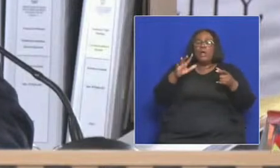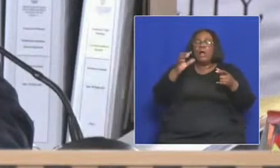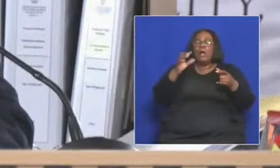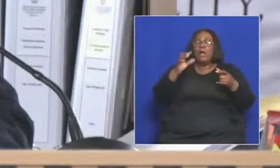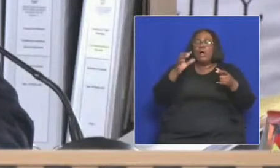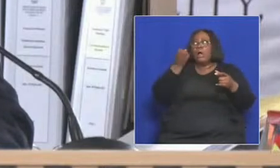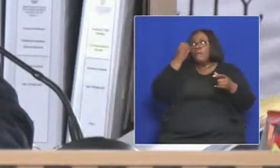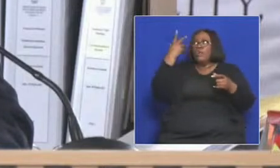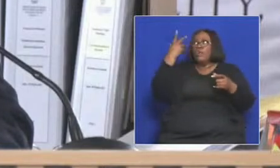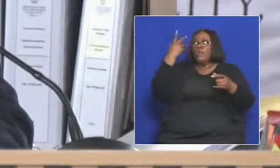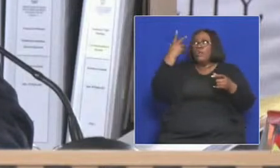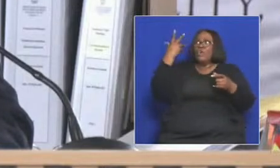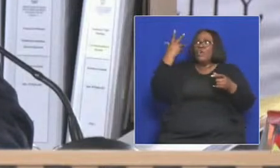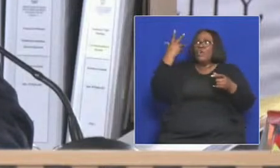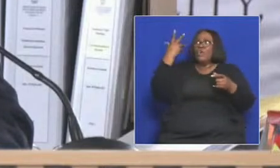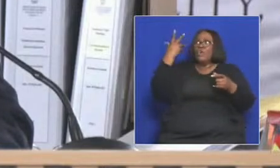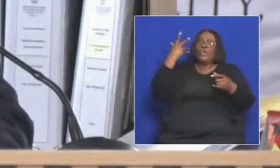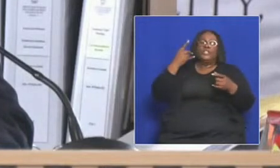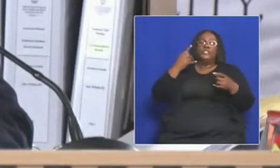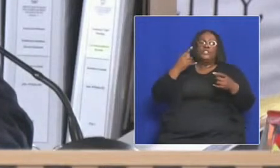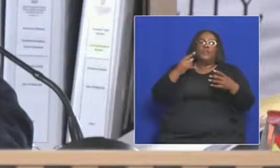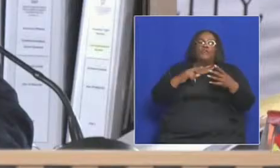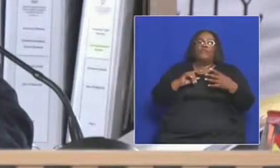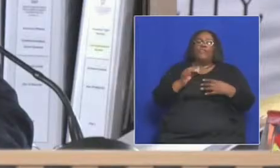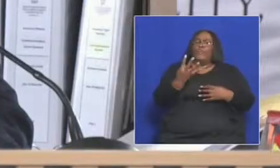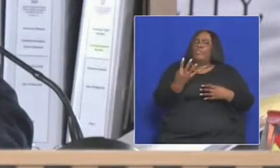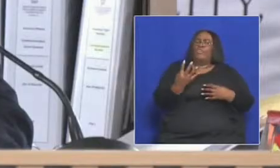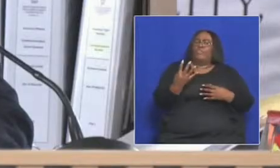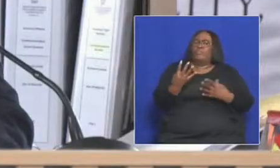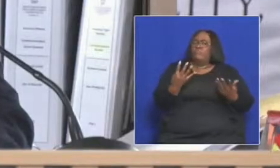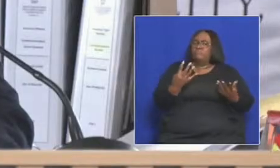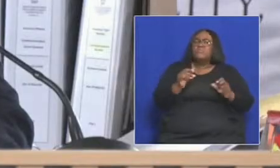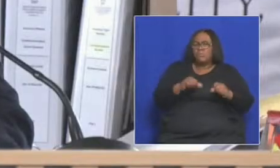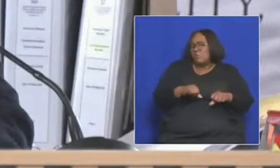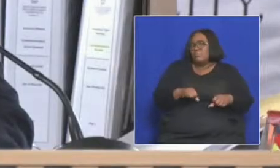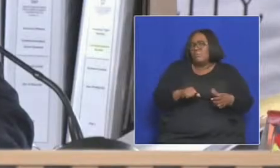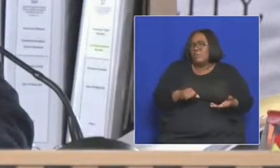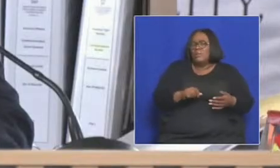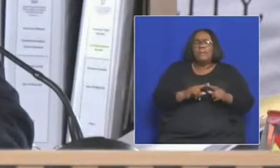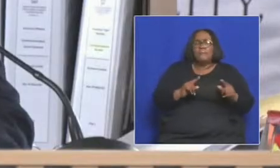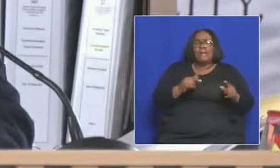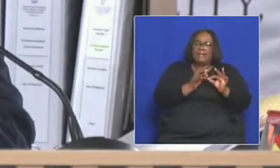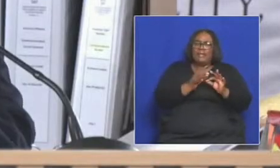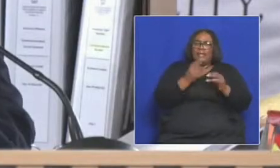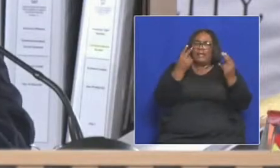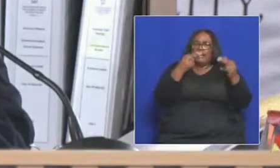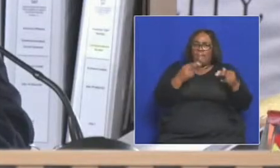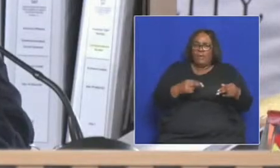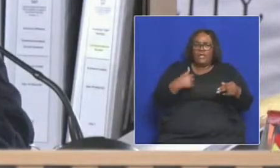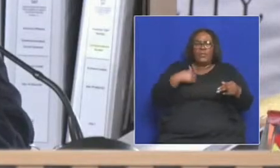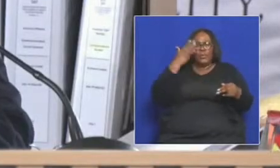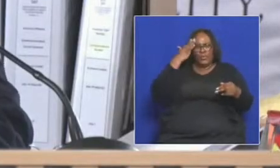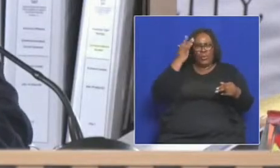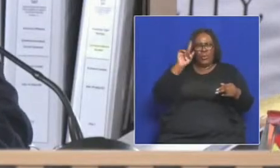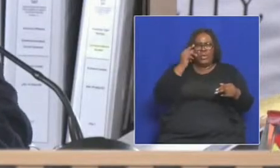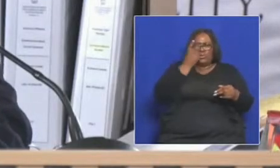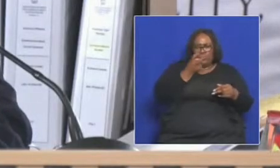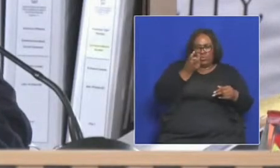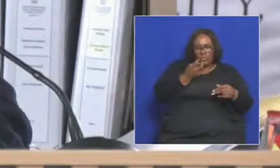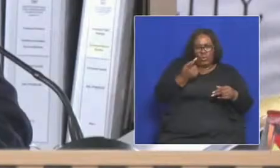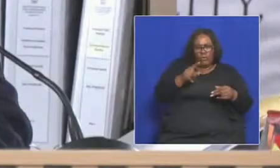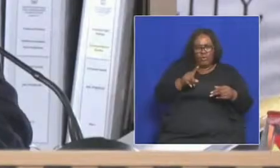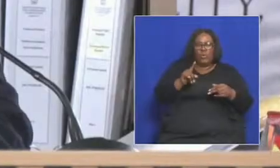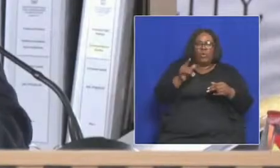transaction. It's possible. But if there are specific companies and we know what to mean, it makes the